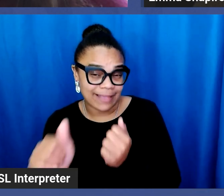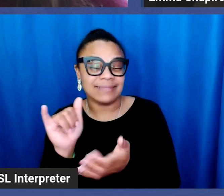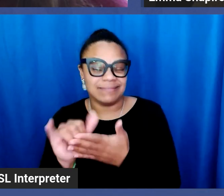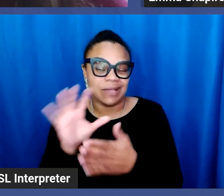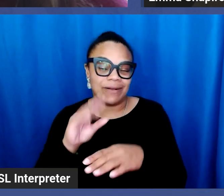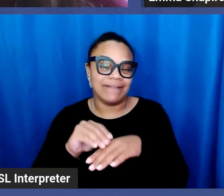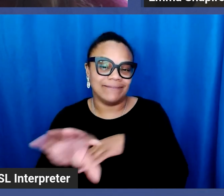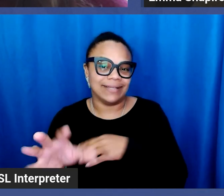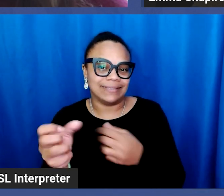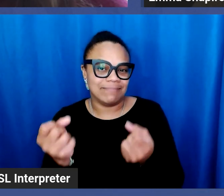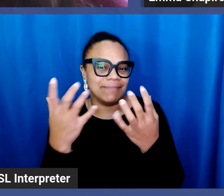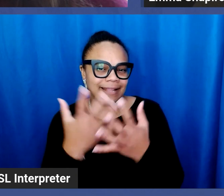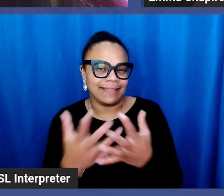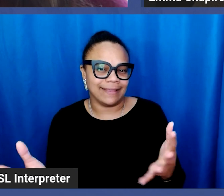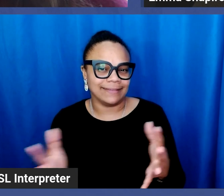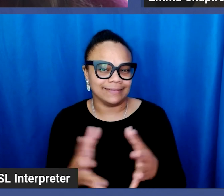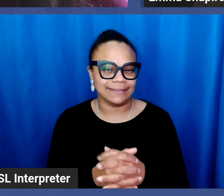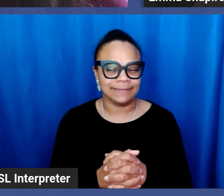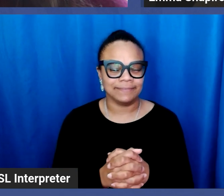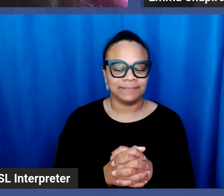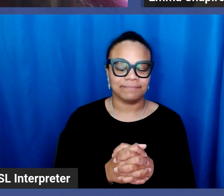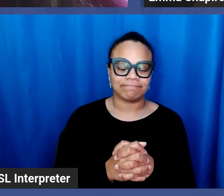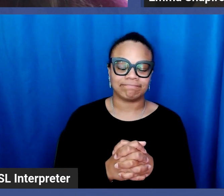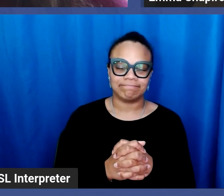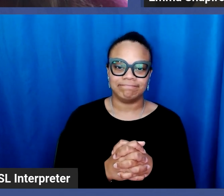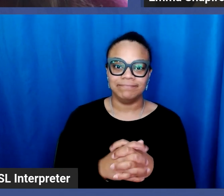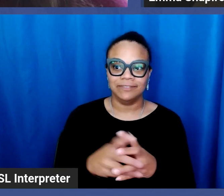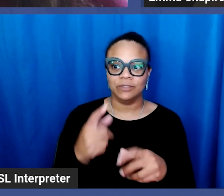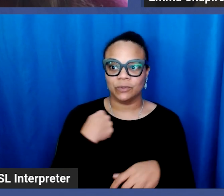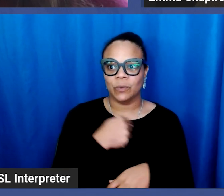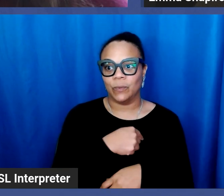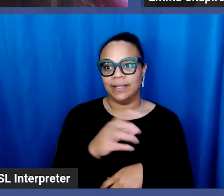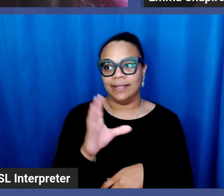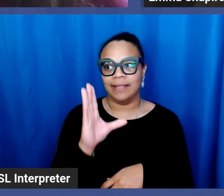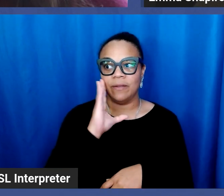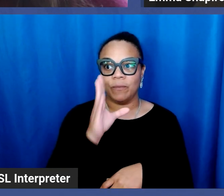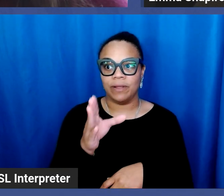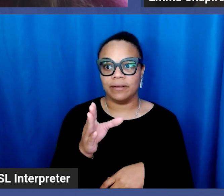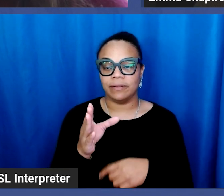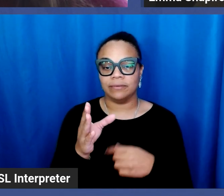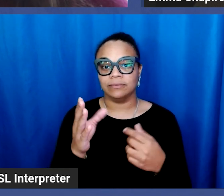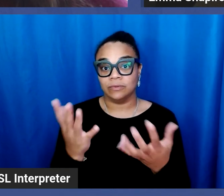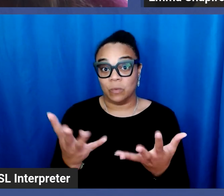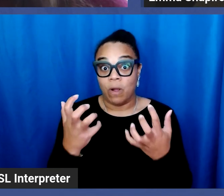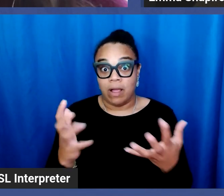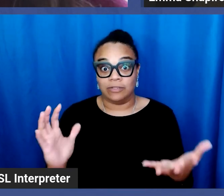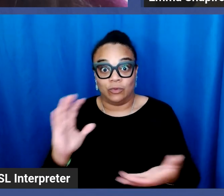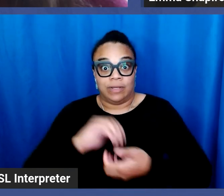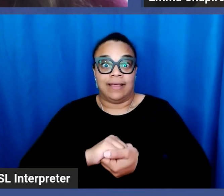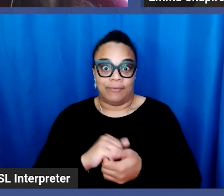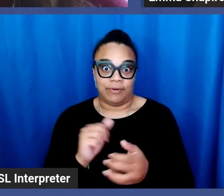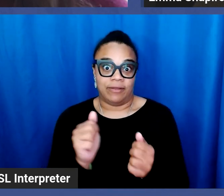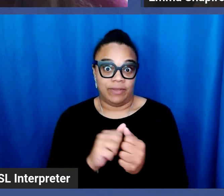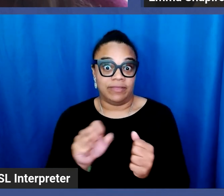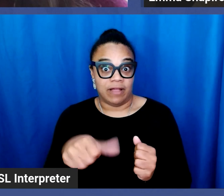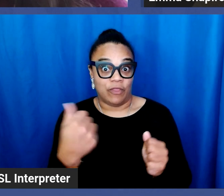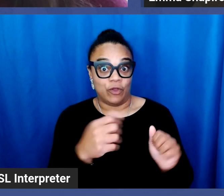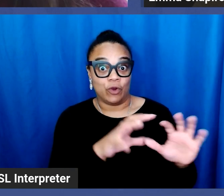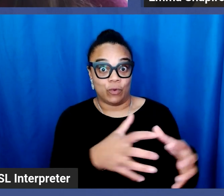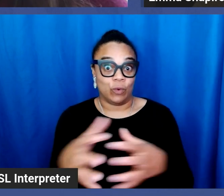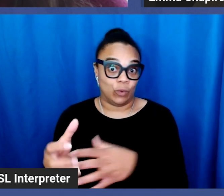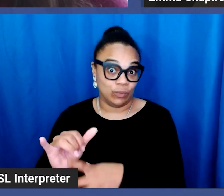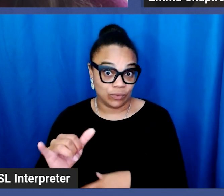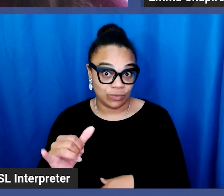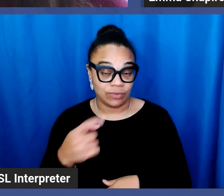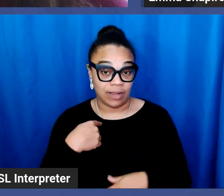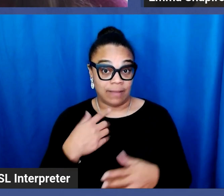things. So, you know, this will be something where we're going to be looking to collaborate with other groups. I'm glad that